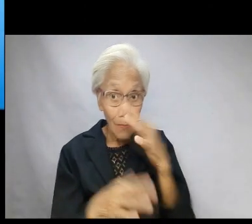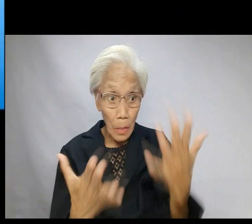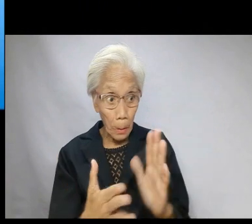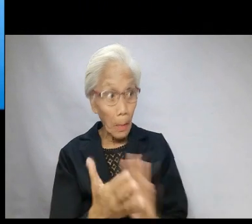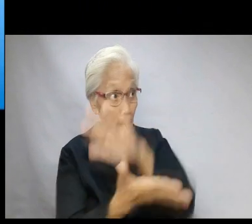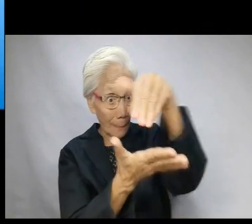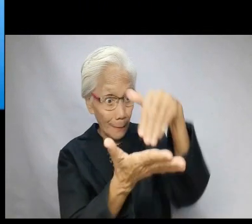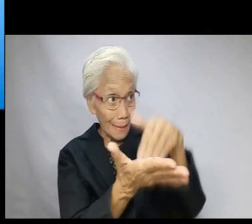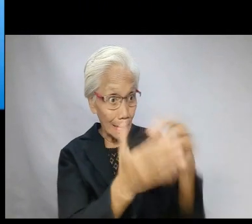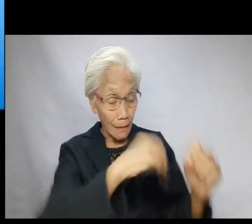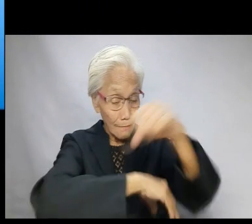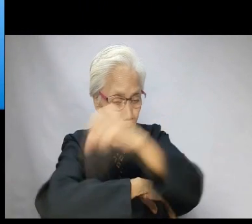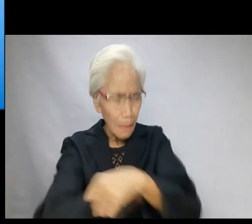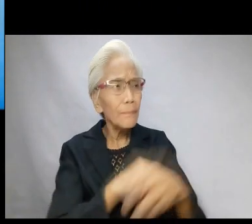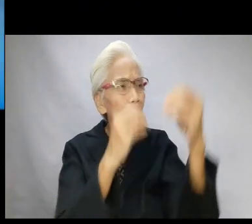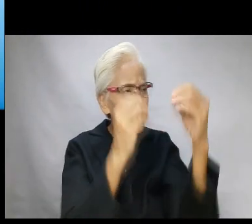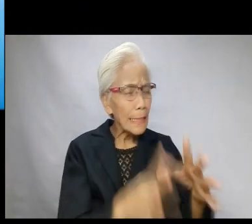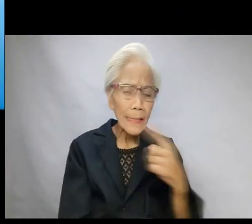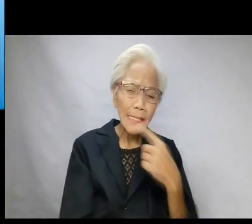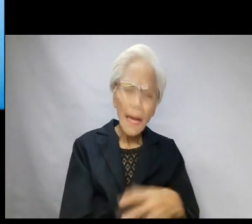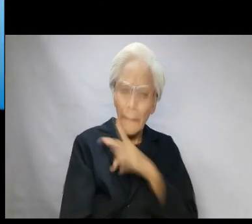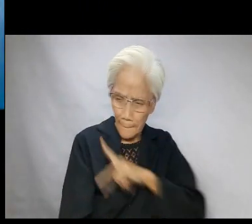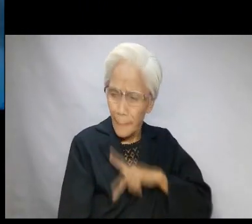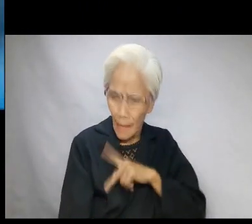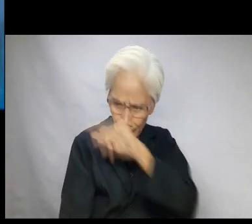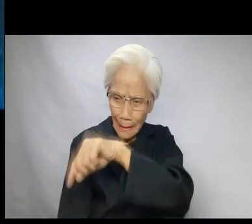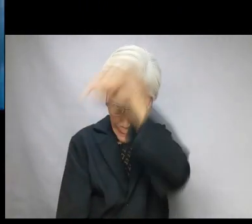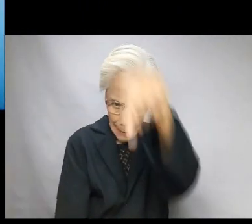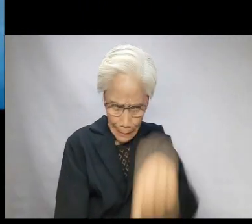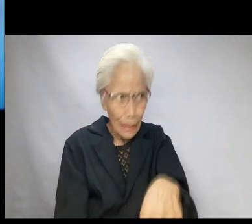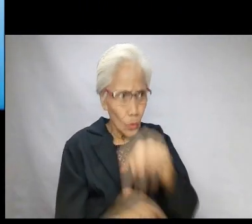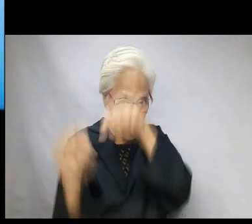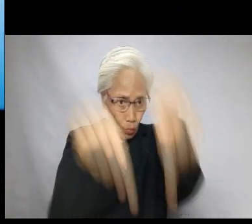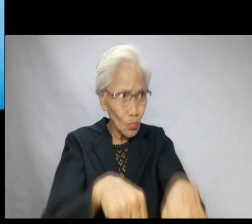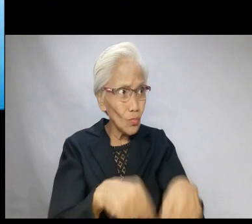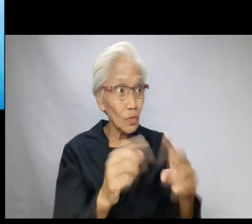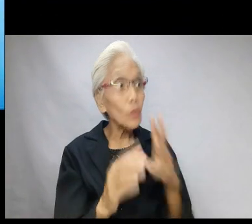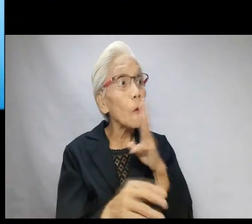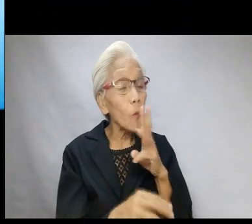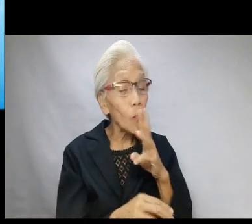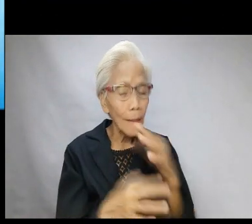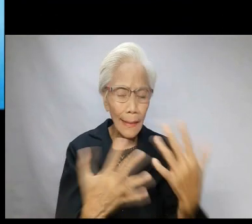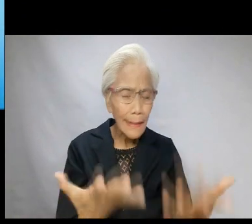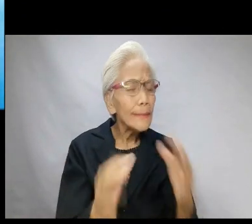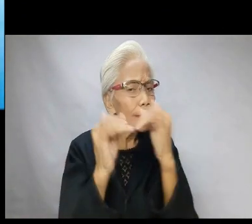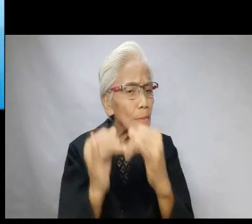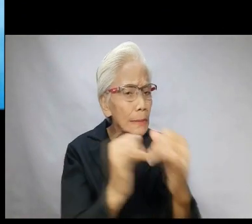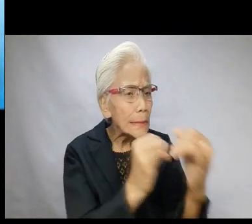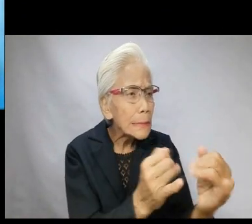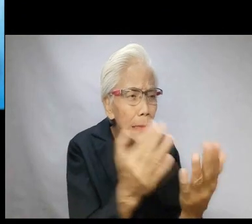go into the water. When they got to the middle of the stream, the teacher said, "Please immerse yourself in the